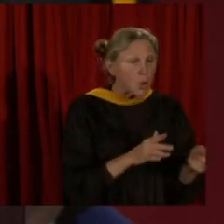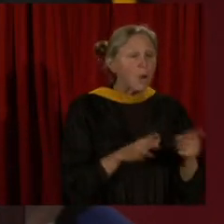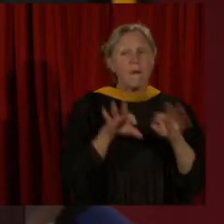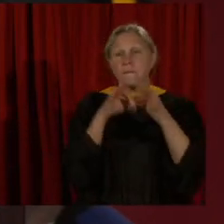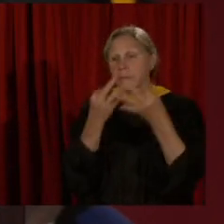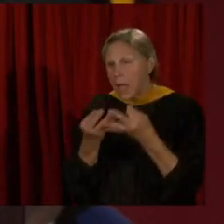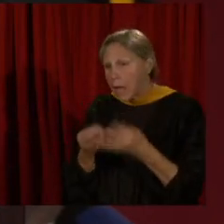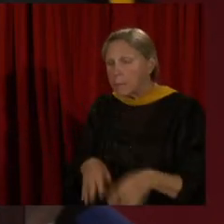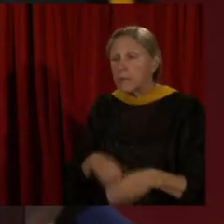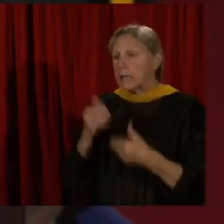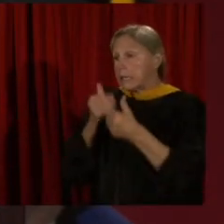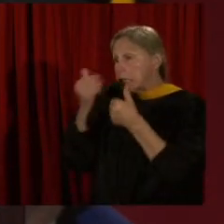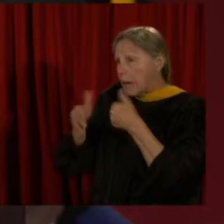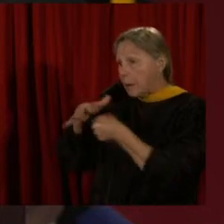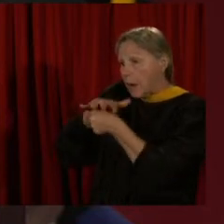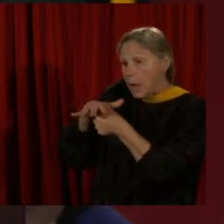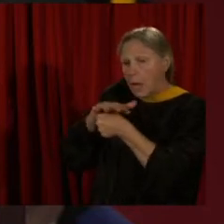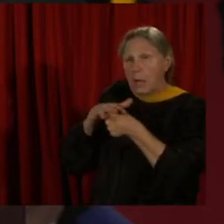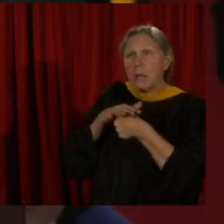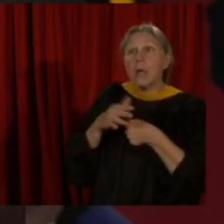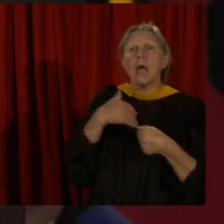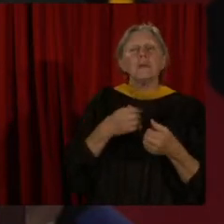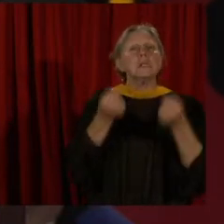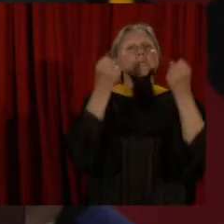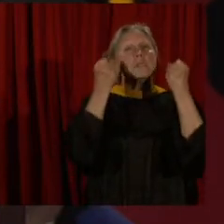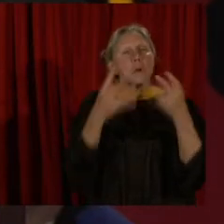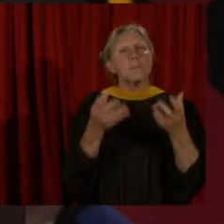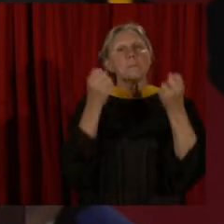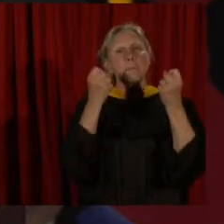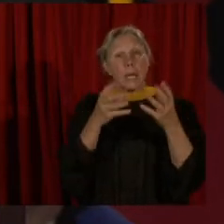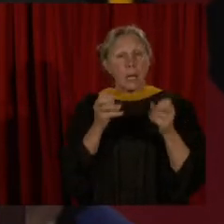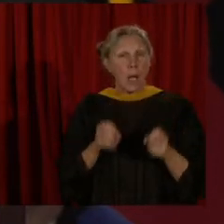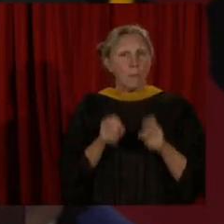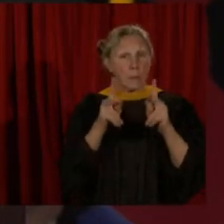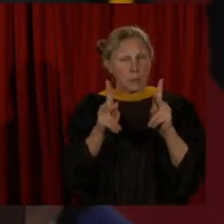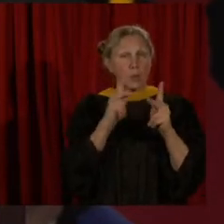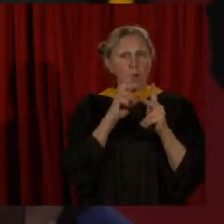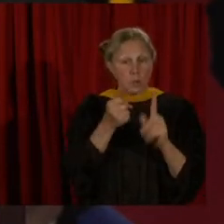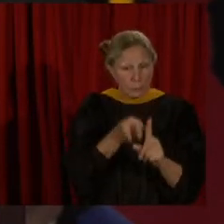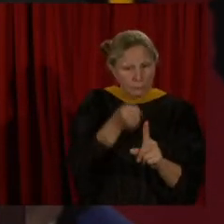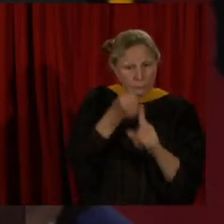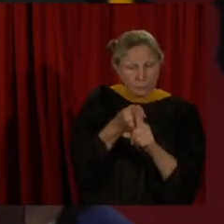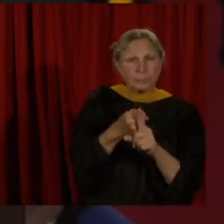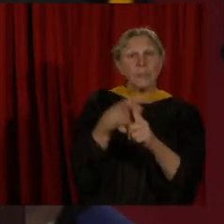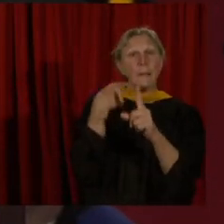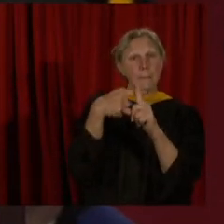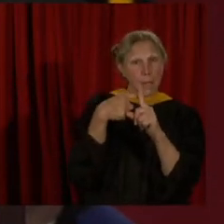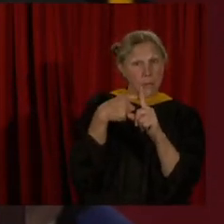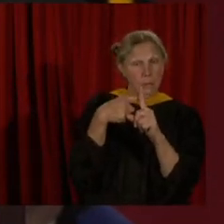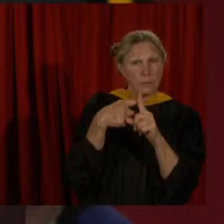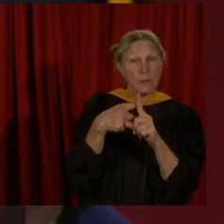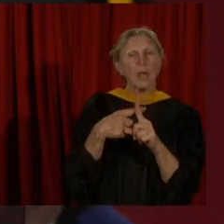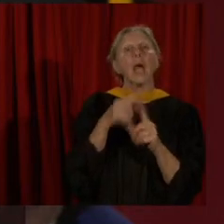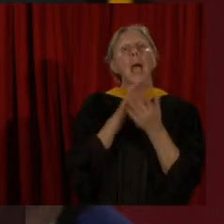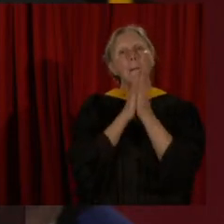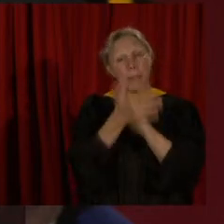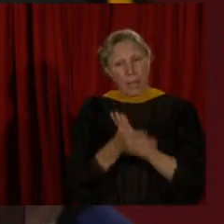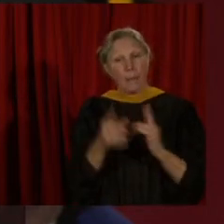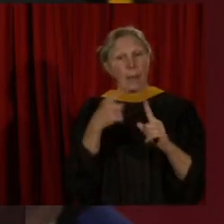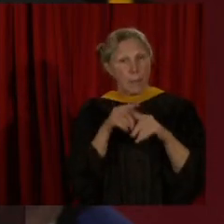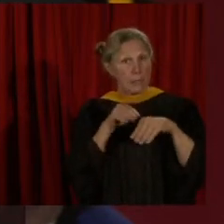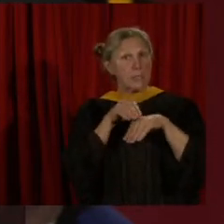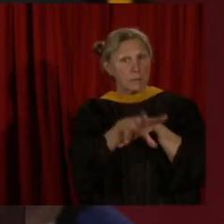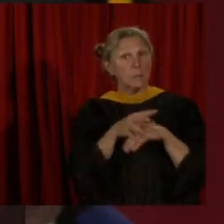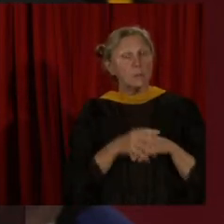family and your neighborhood, you have so many opportunities to make a positive impact and be a positive